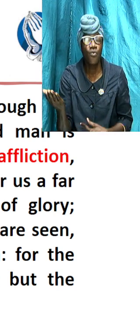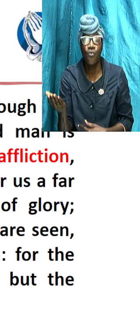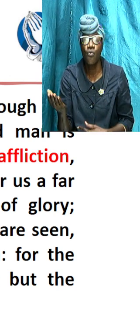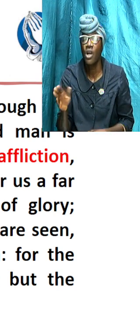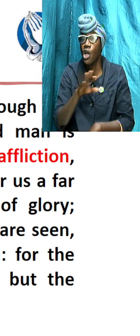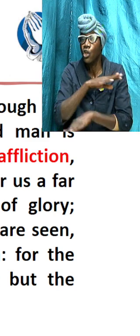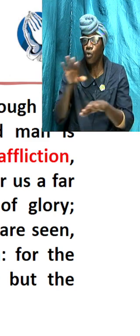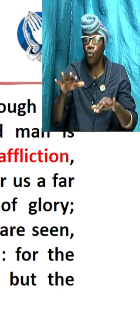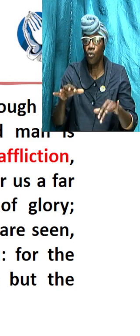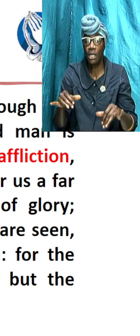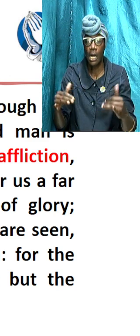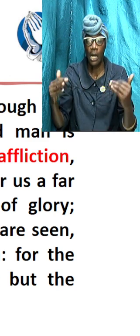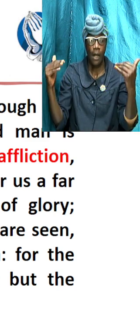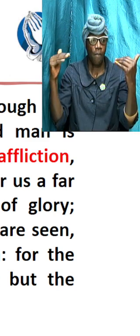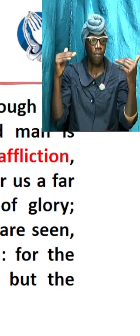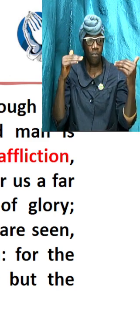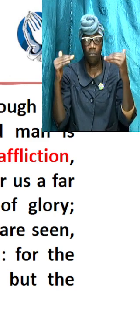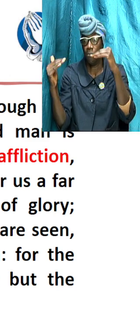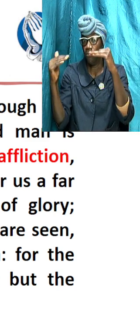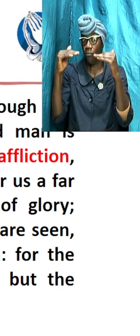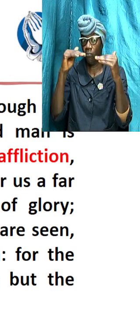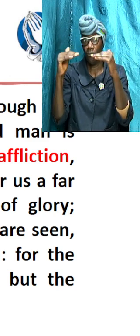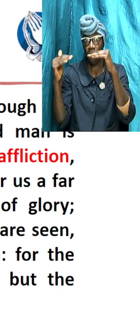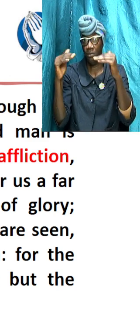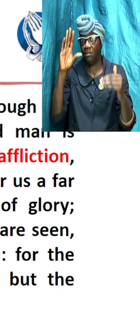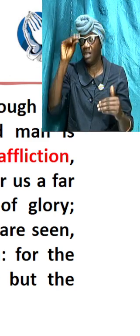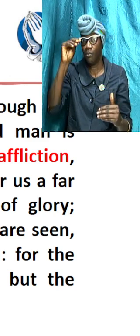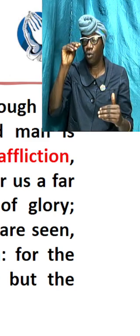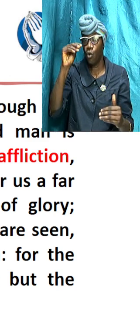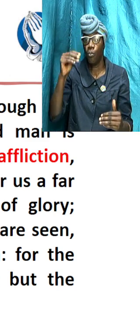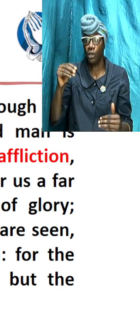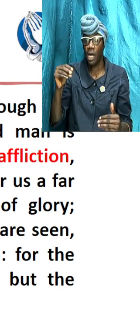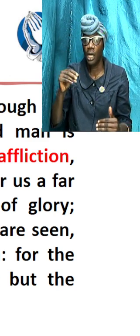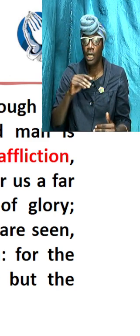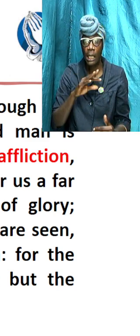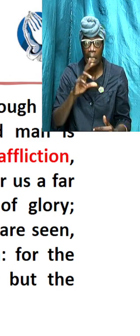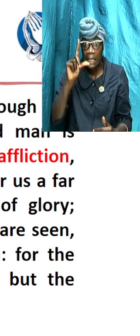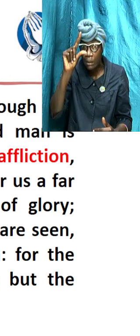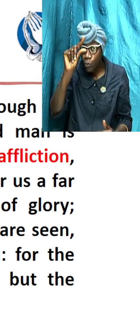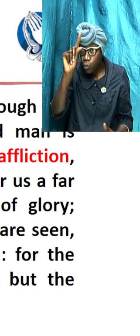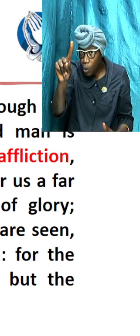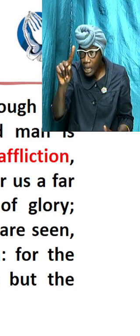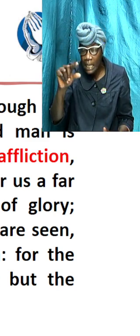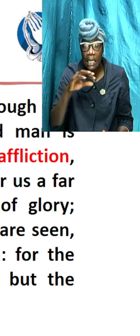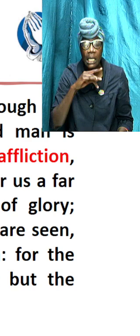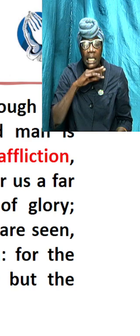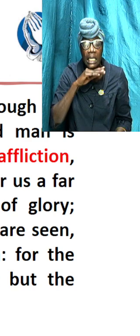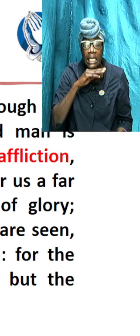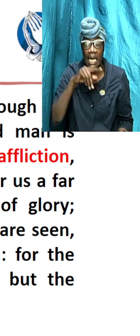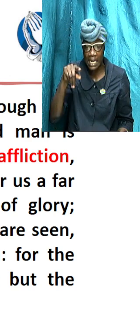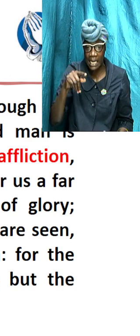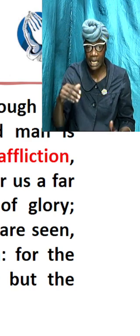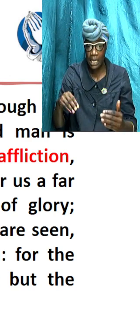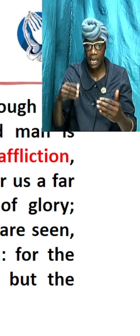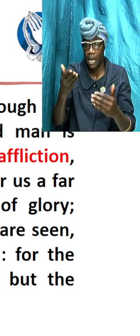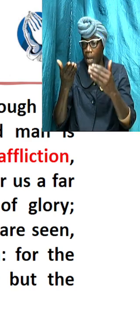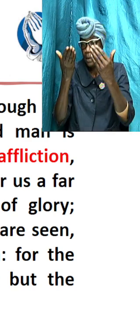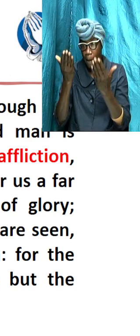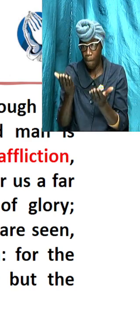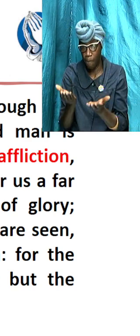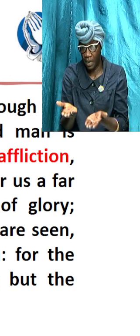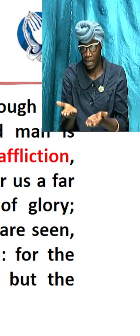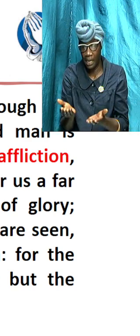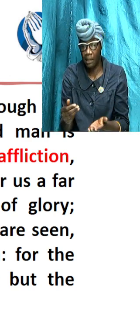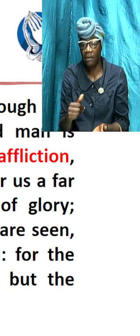measure nothing. It's like putting a grain of sand in the balance. Amen. It doesn't even move the scale, because everything that we